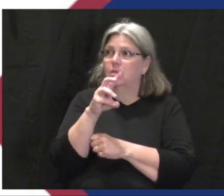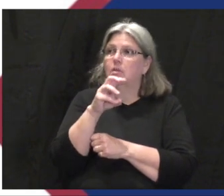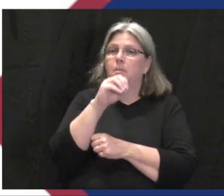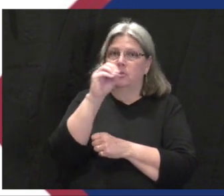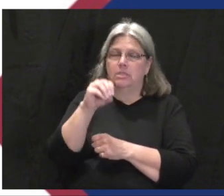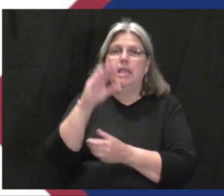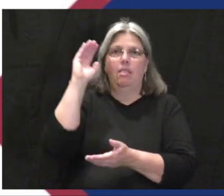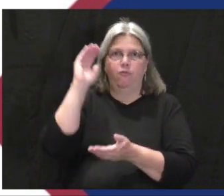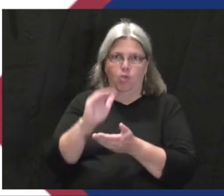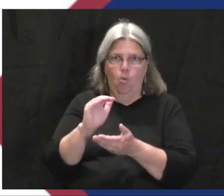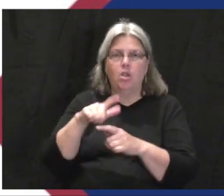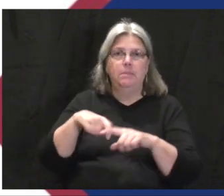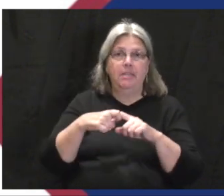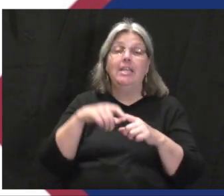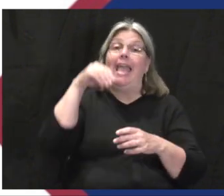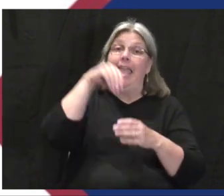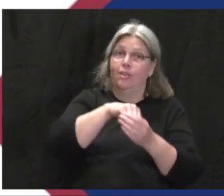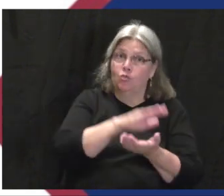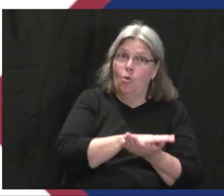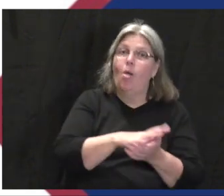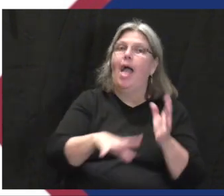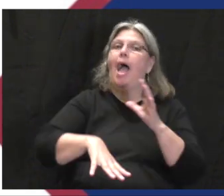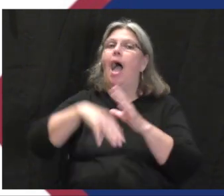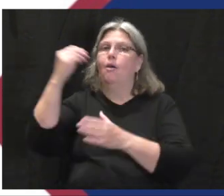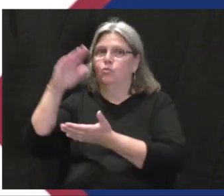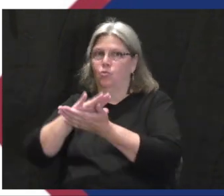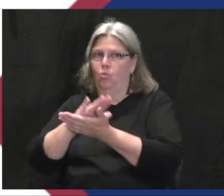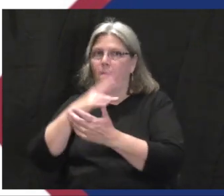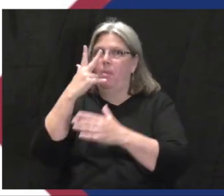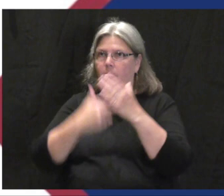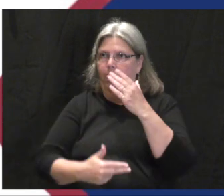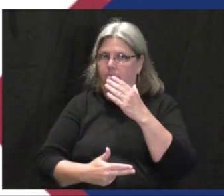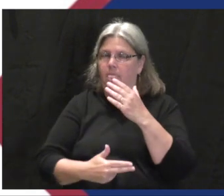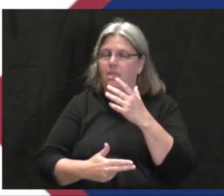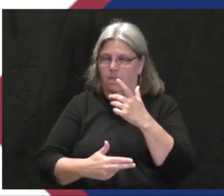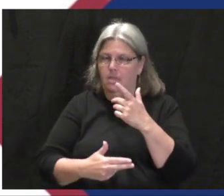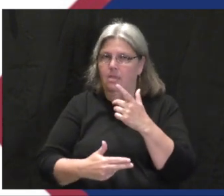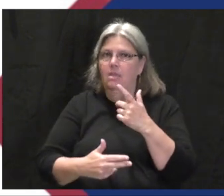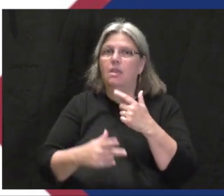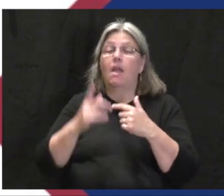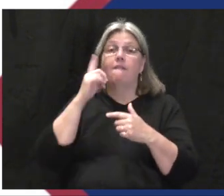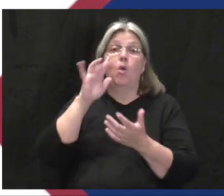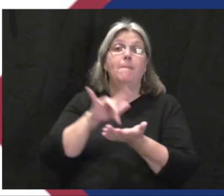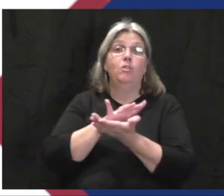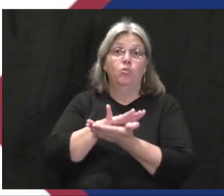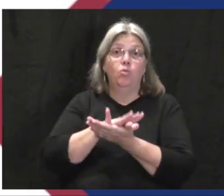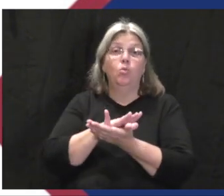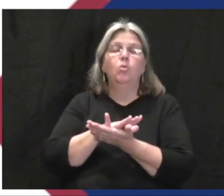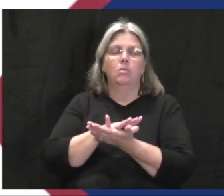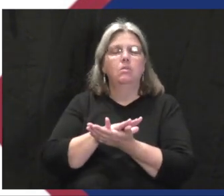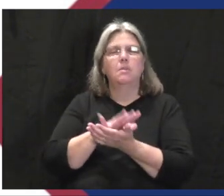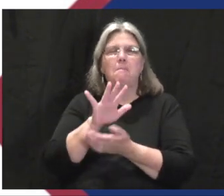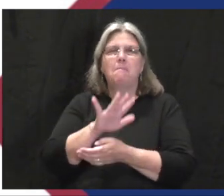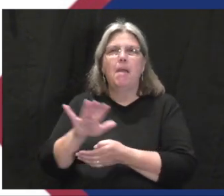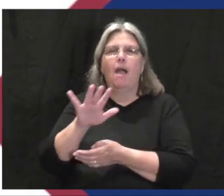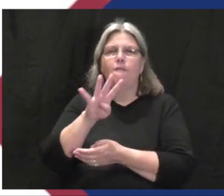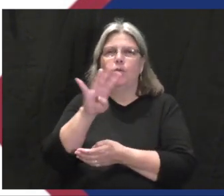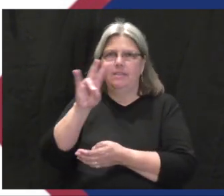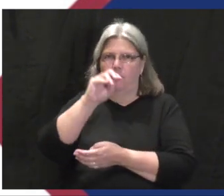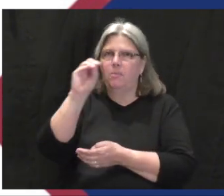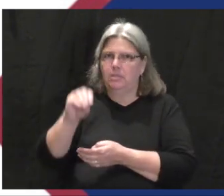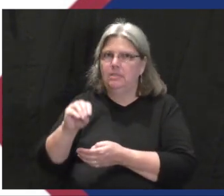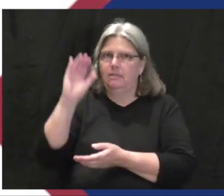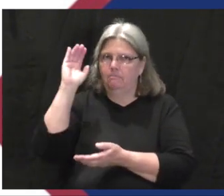in-school and out-of-school suspensions. They're pooled together in this graph. And then for the middle schools, it's about 47%